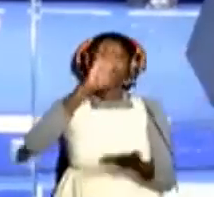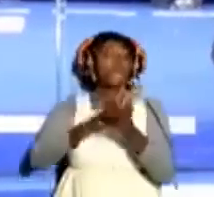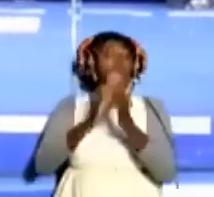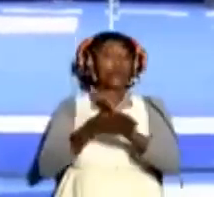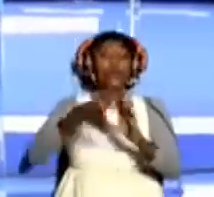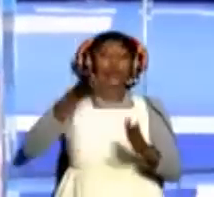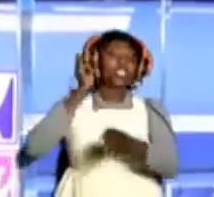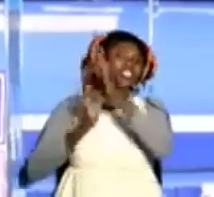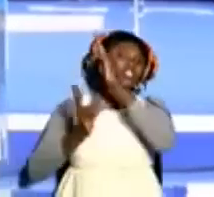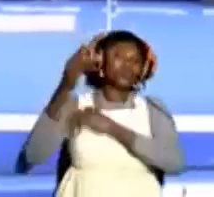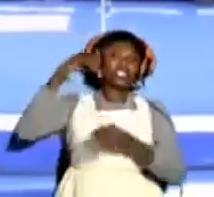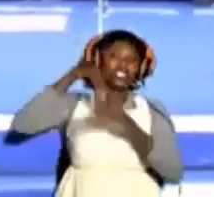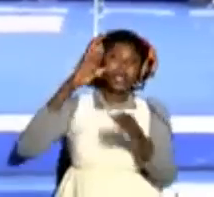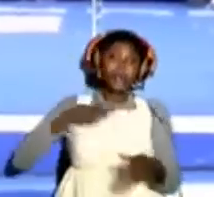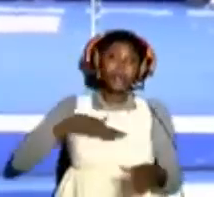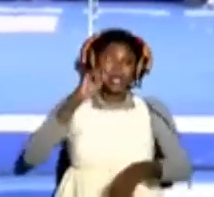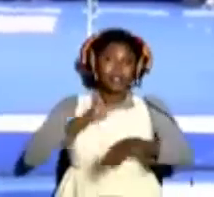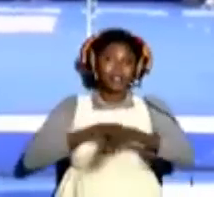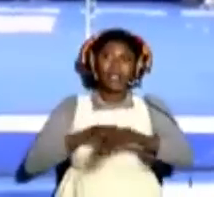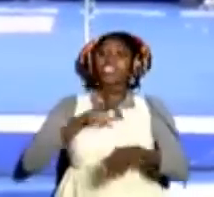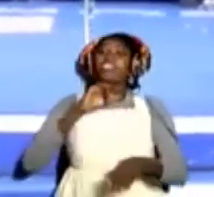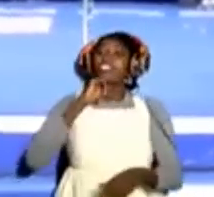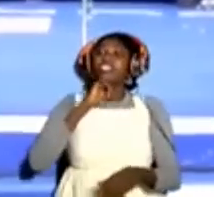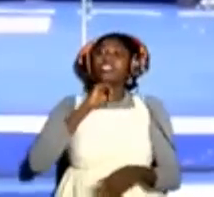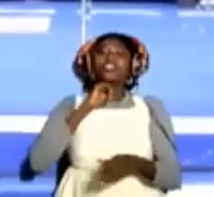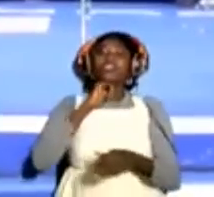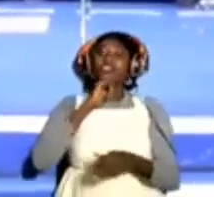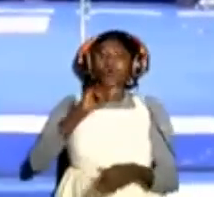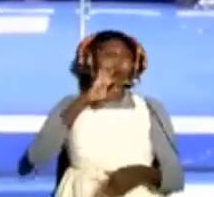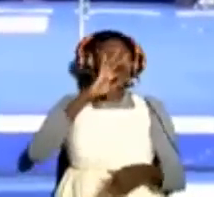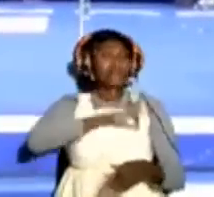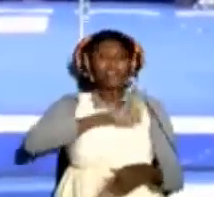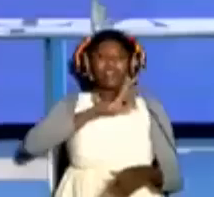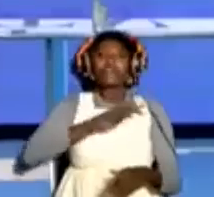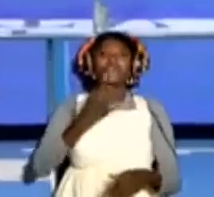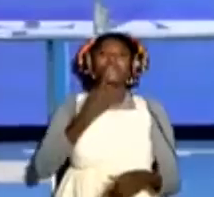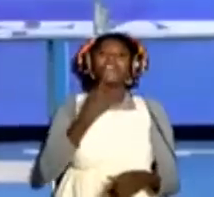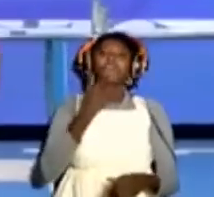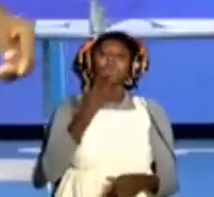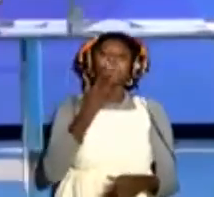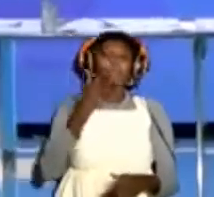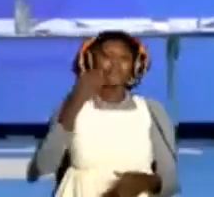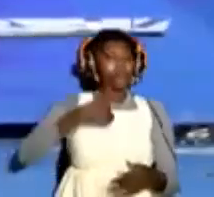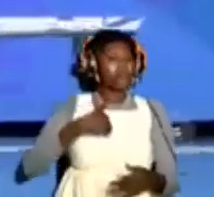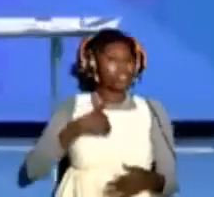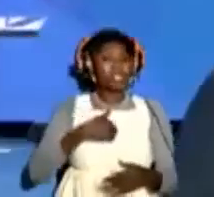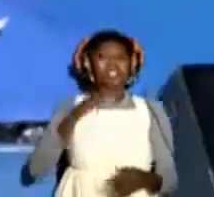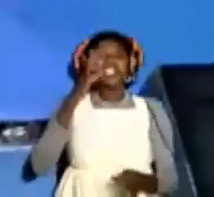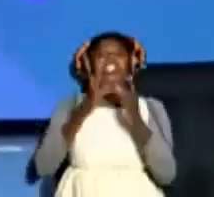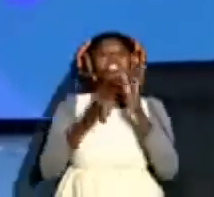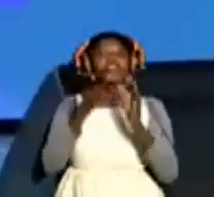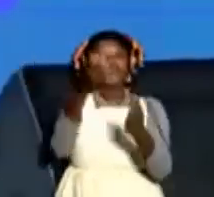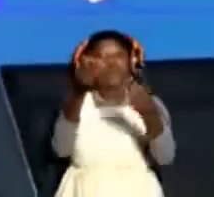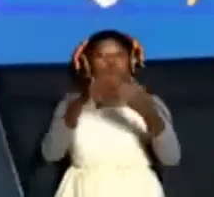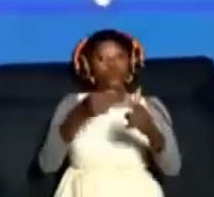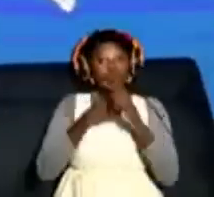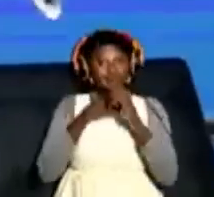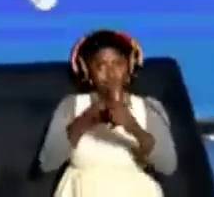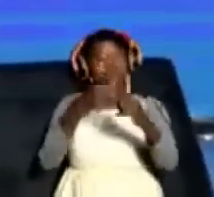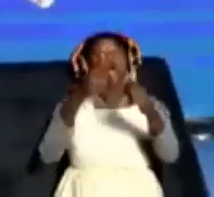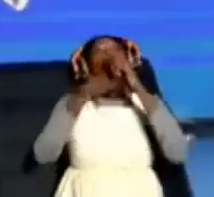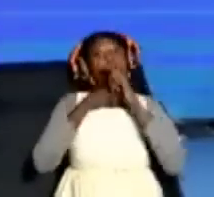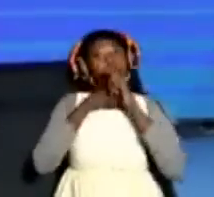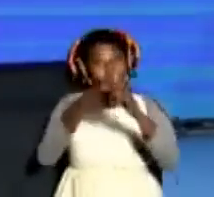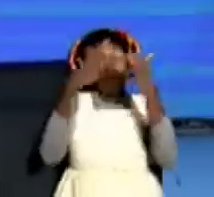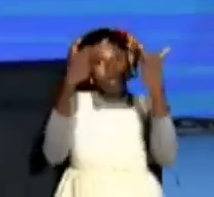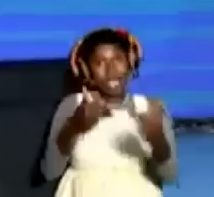lifetime. It doesn't pay me at all. If you need to run, run now because